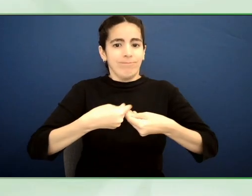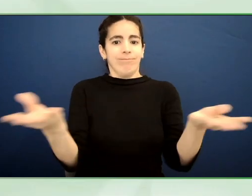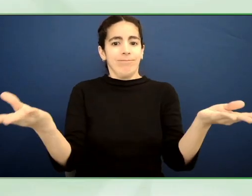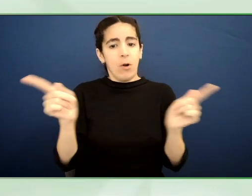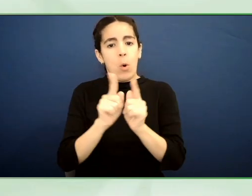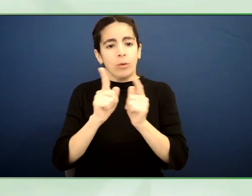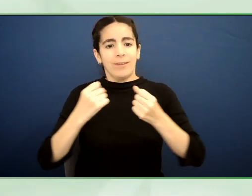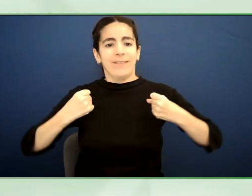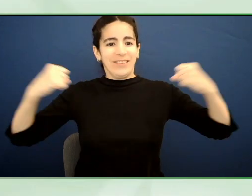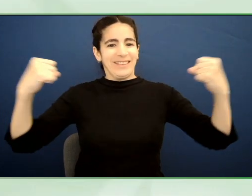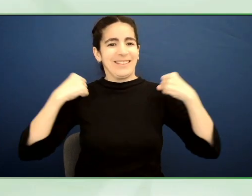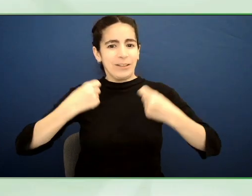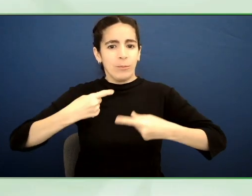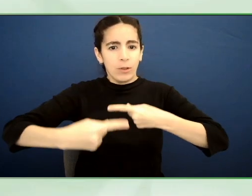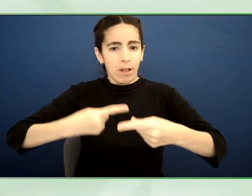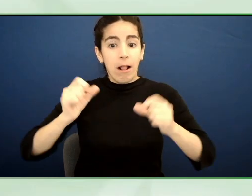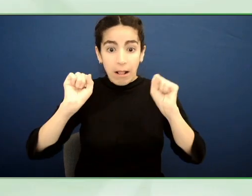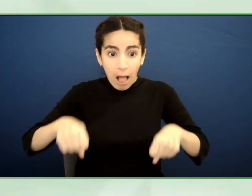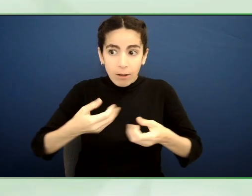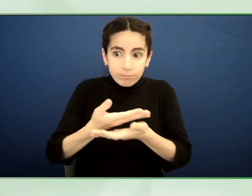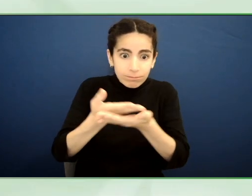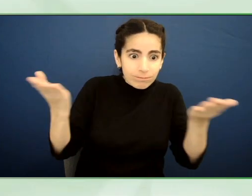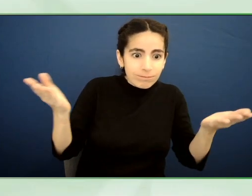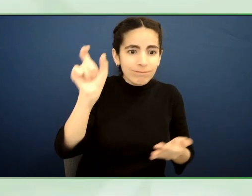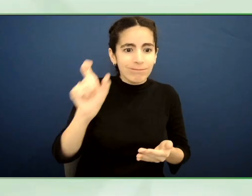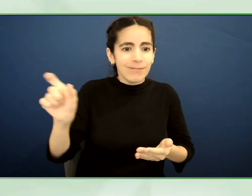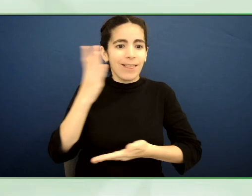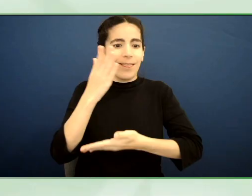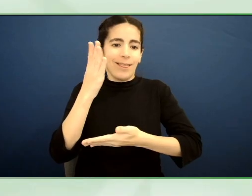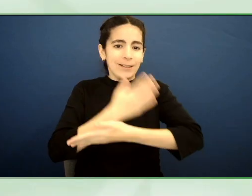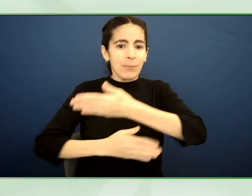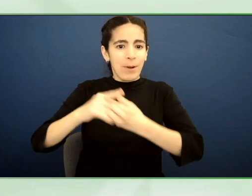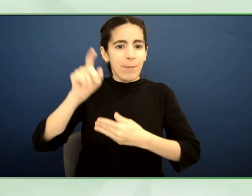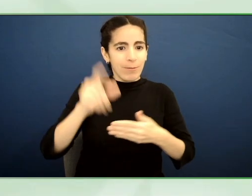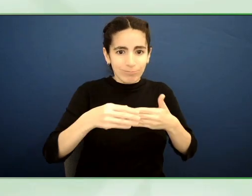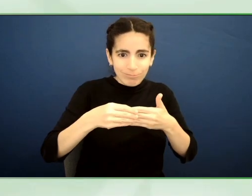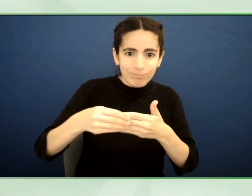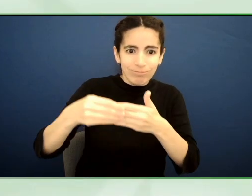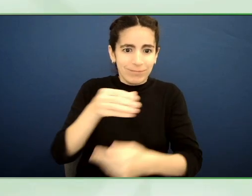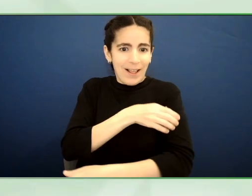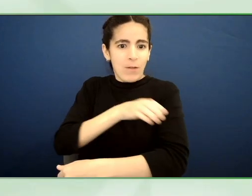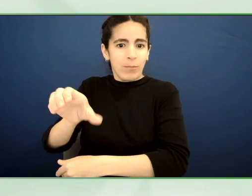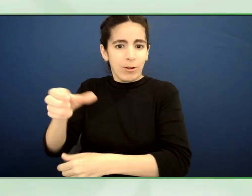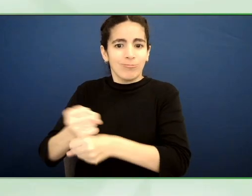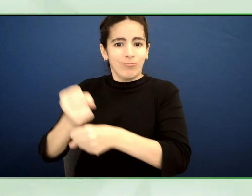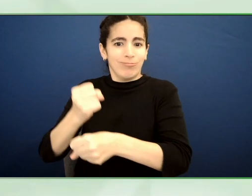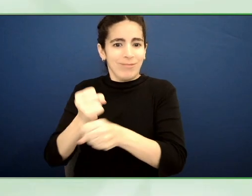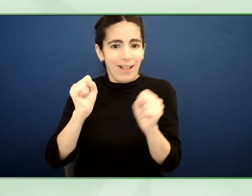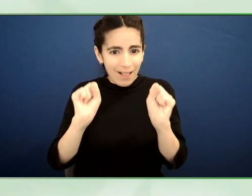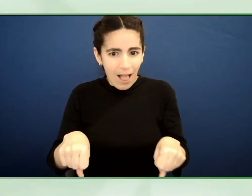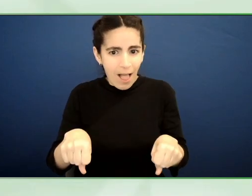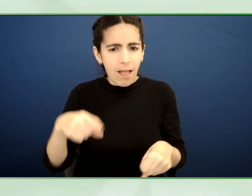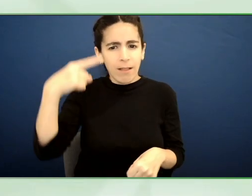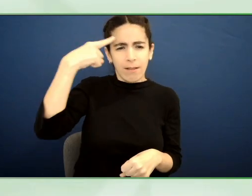that disabled leadership and continue to perpetuate that assumption challenge and change in this